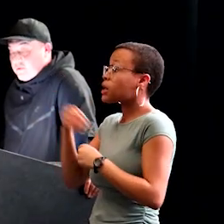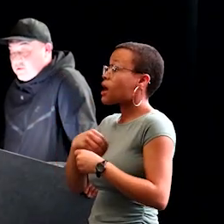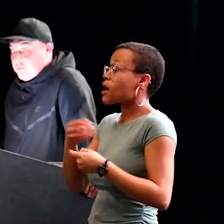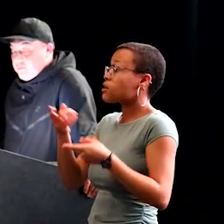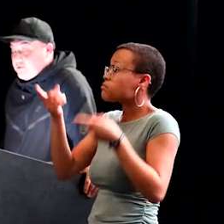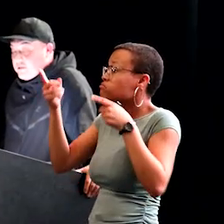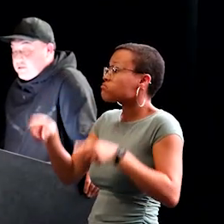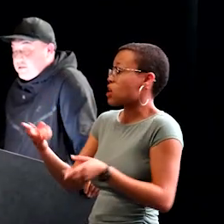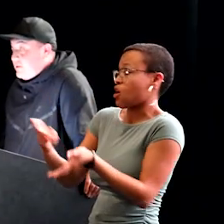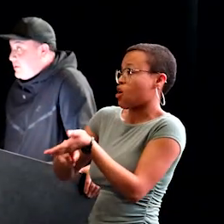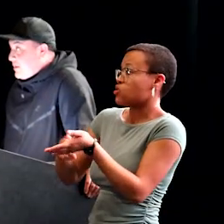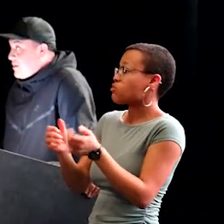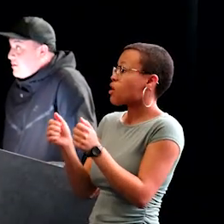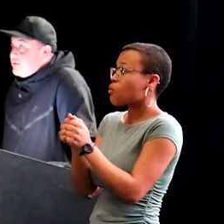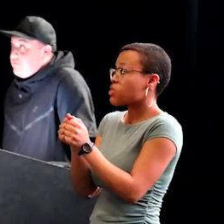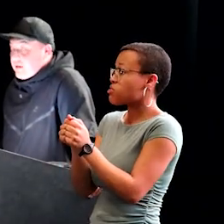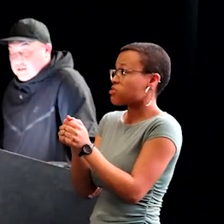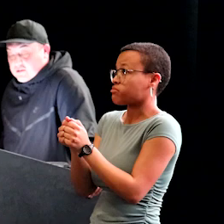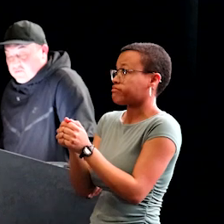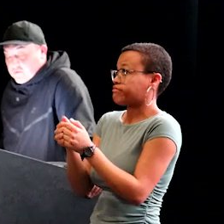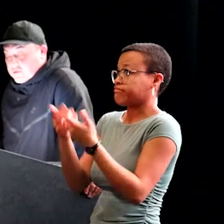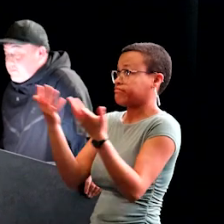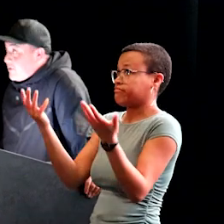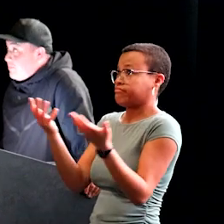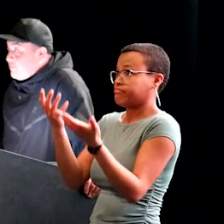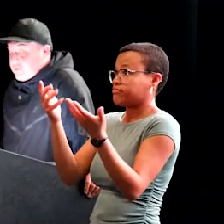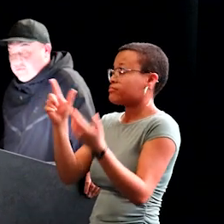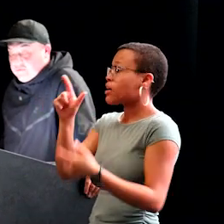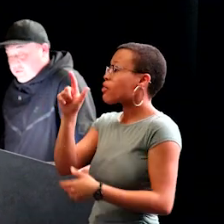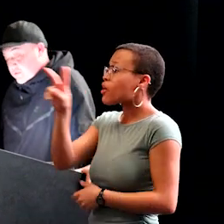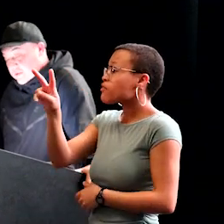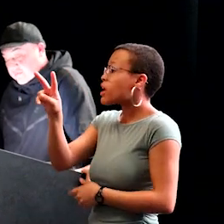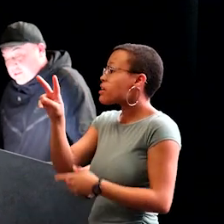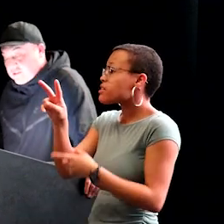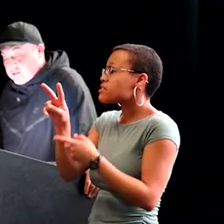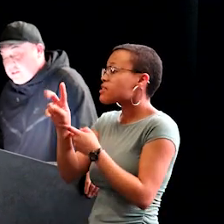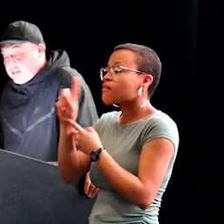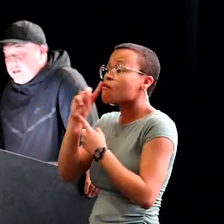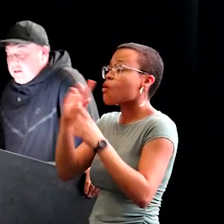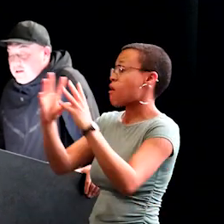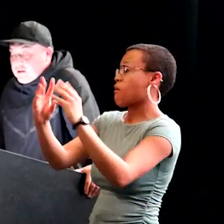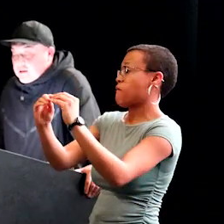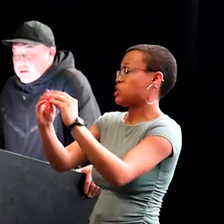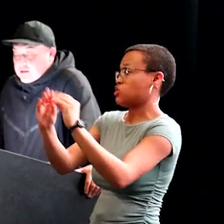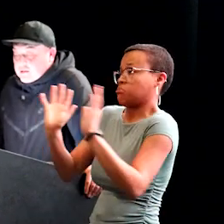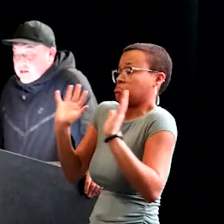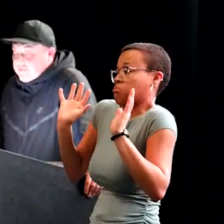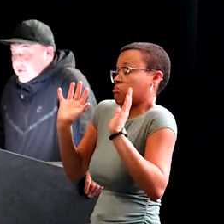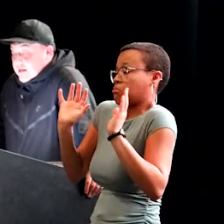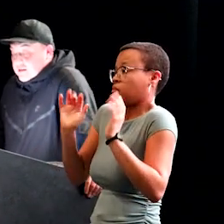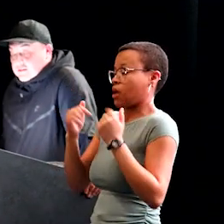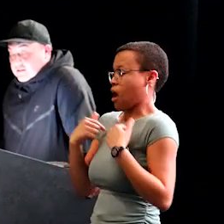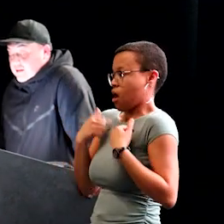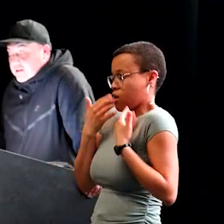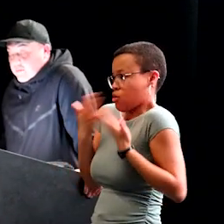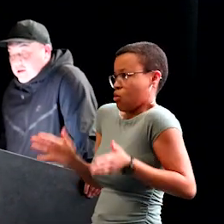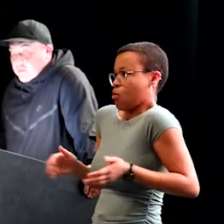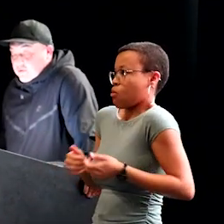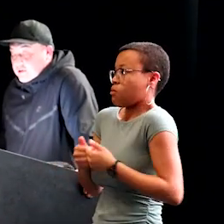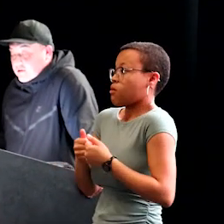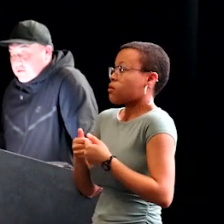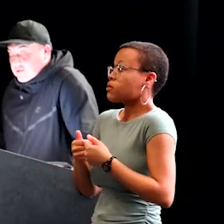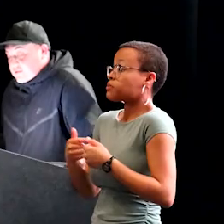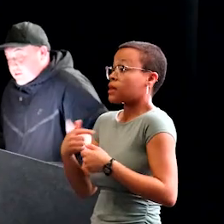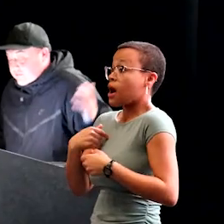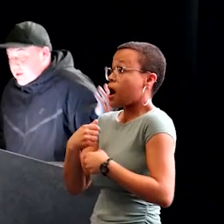that was going to be presented in Las Vegas for some type of convention, and they even had us design the